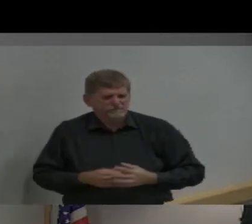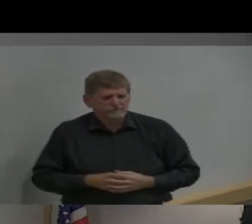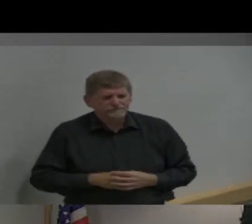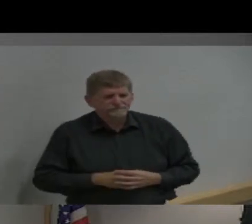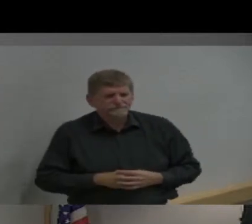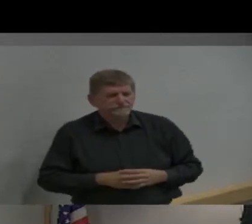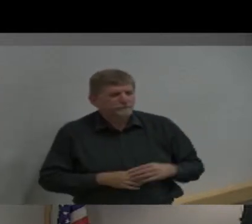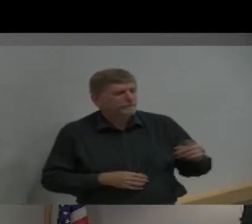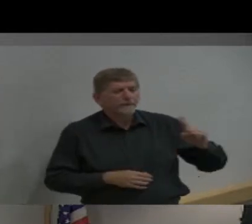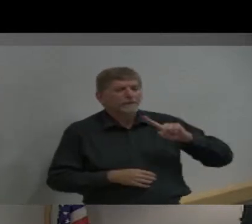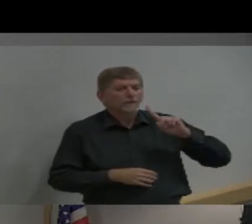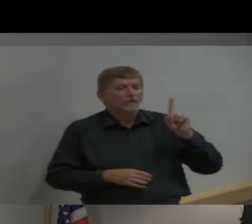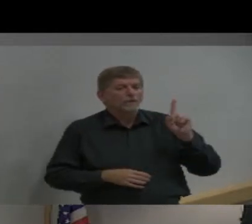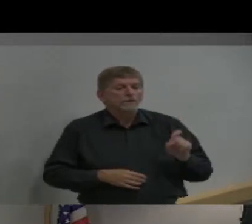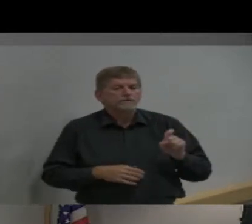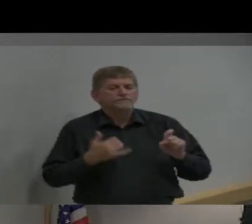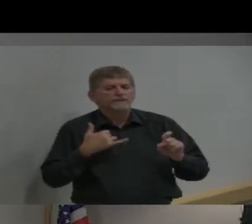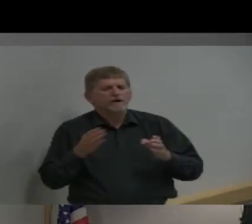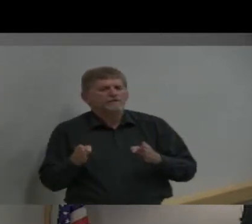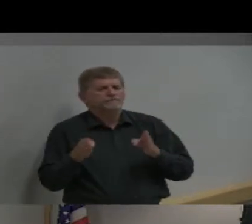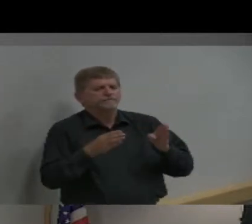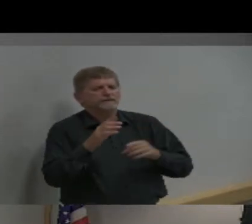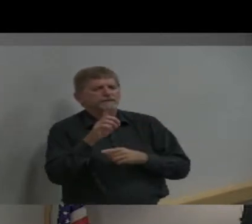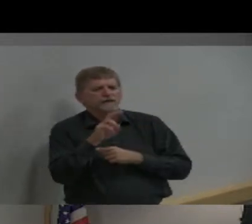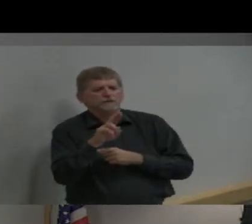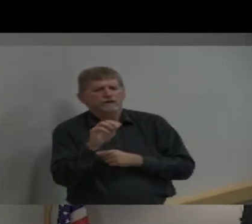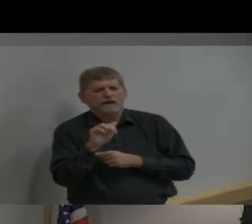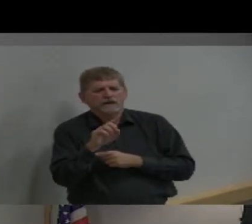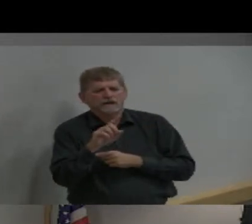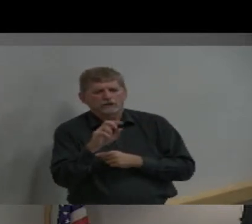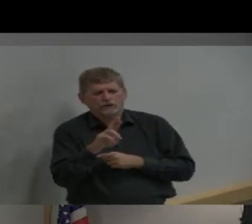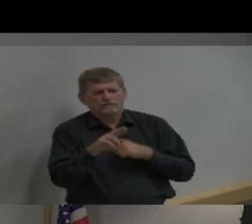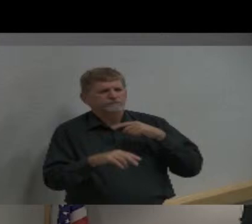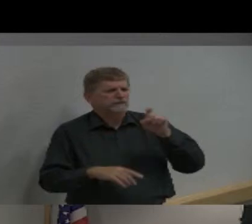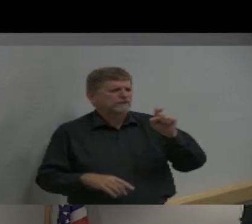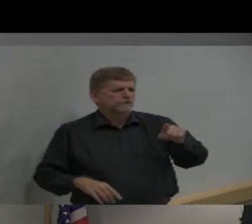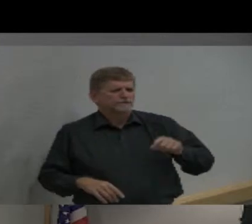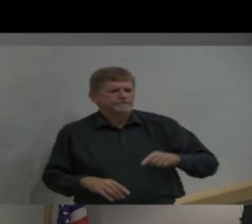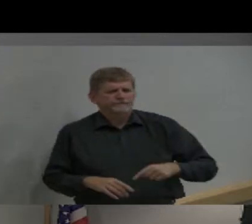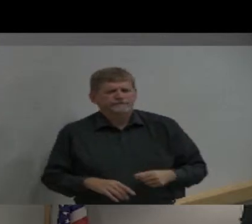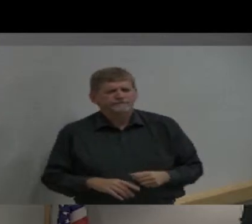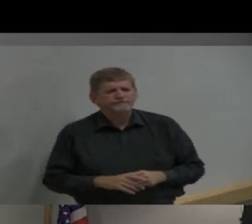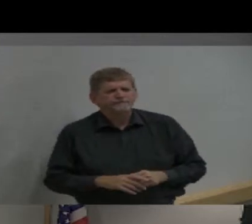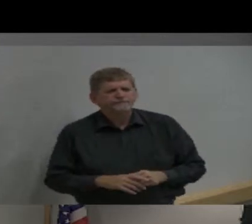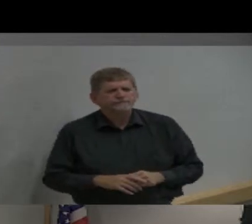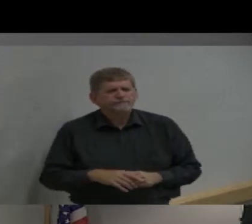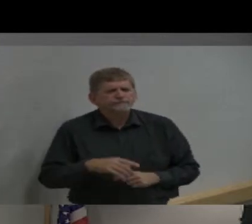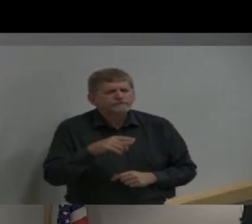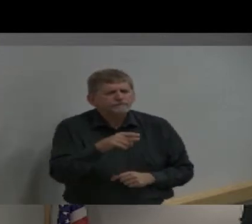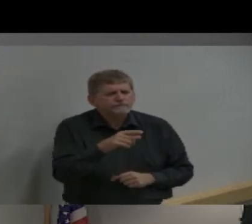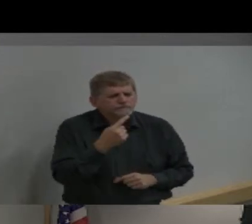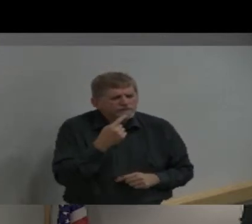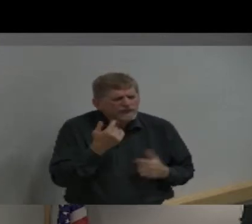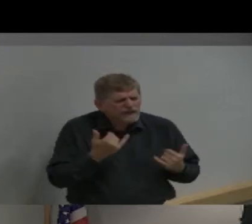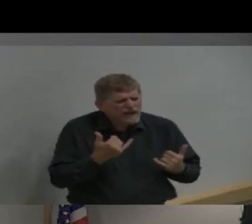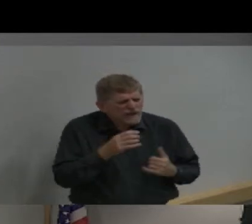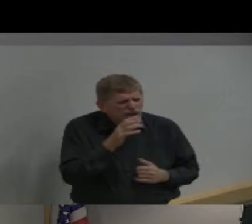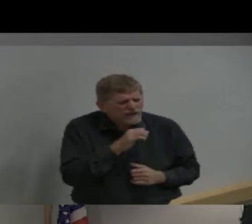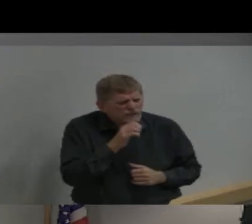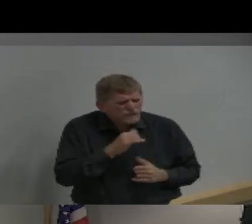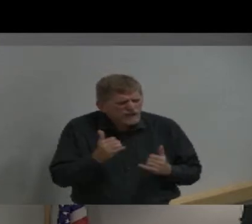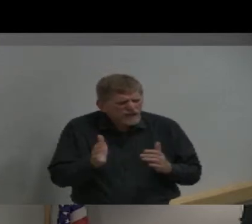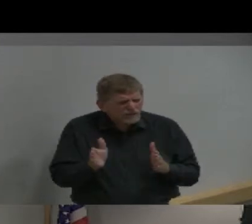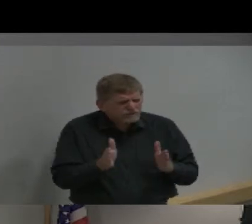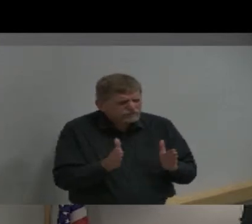For Dr. Adler, are most of our cases still in the 20 to 30 age range, or because you said it's kind of becoming more community spread, are we seeing an increase in any of